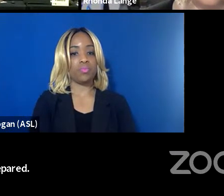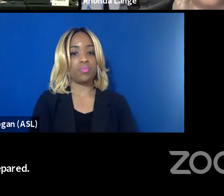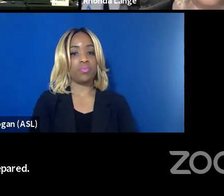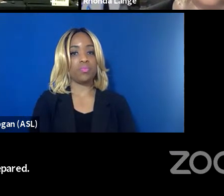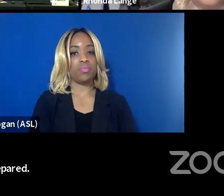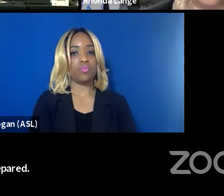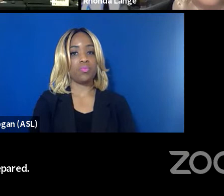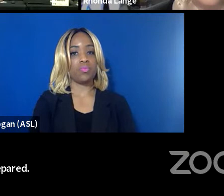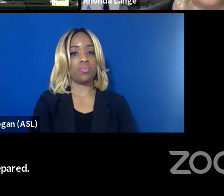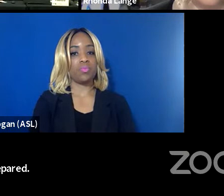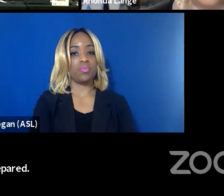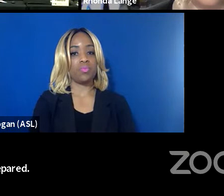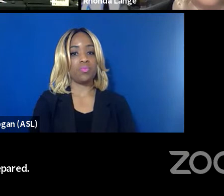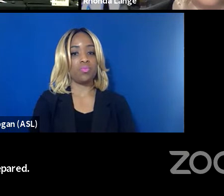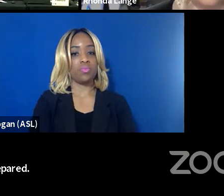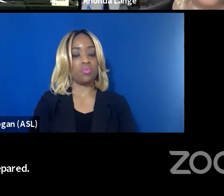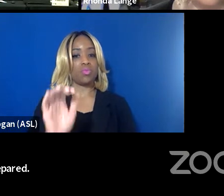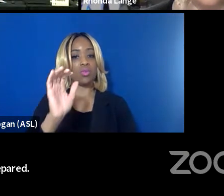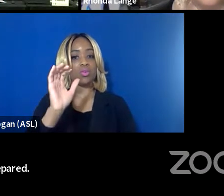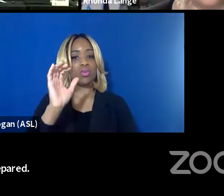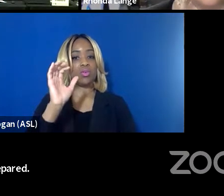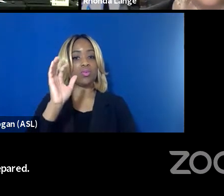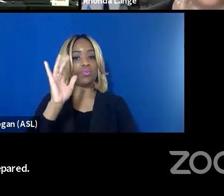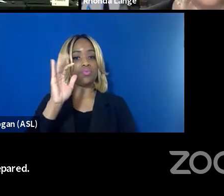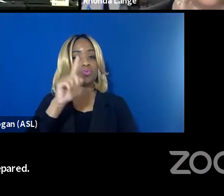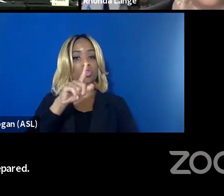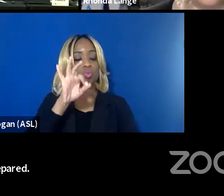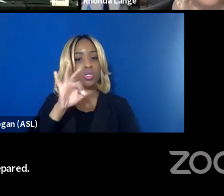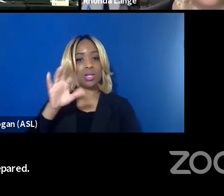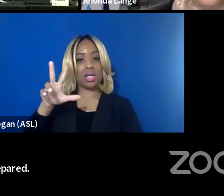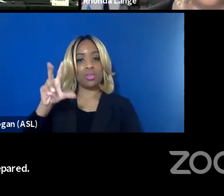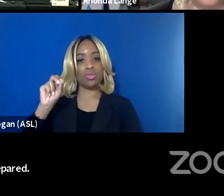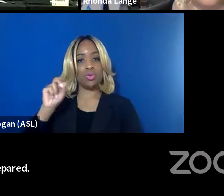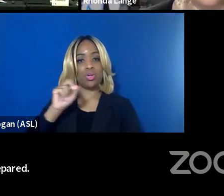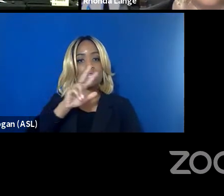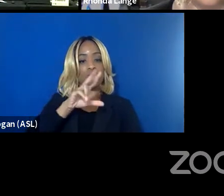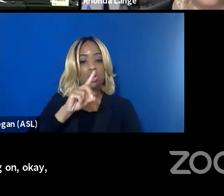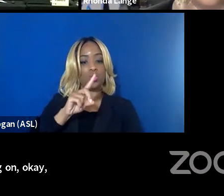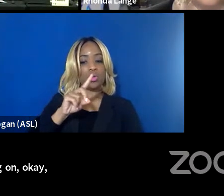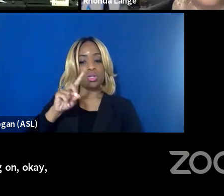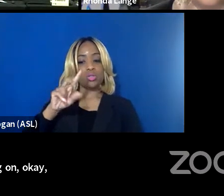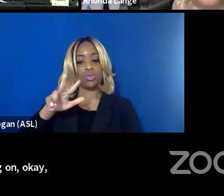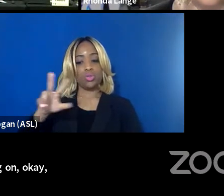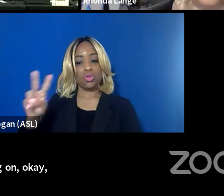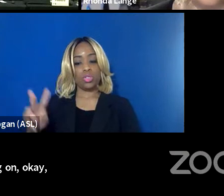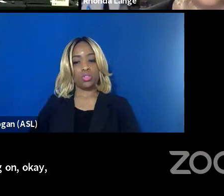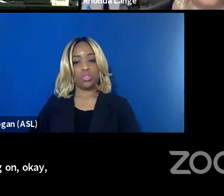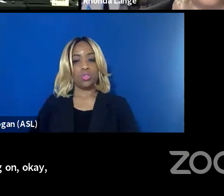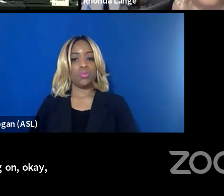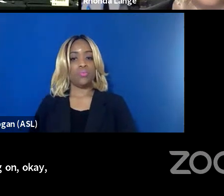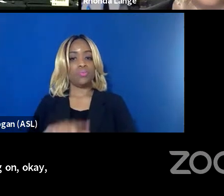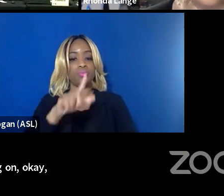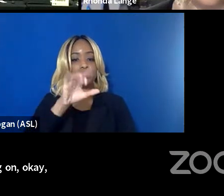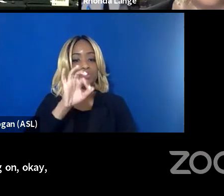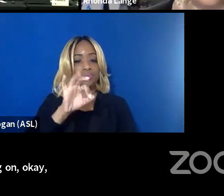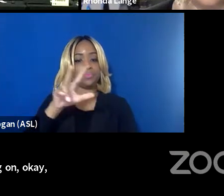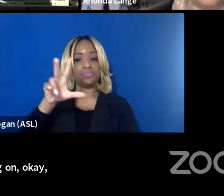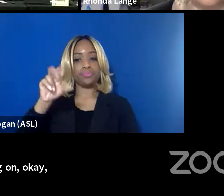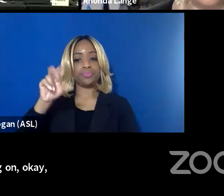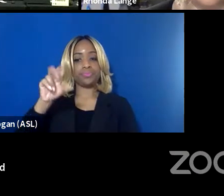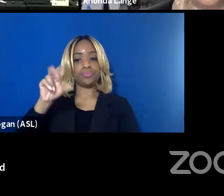That was me deciding on, okay, 29, 30, 31, and 32. 29,